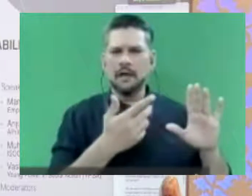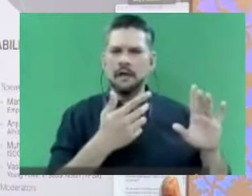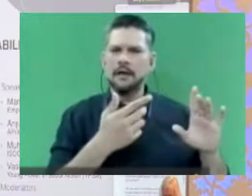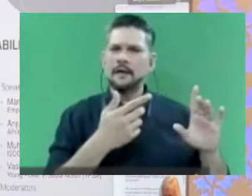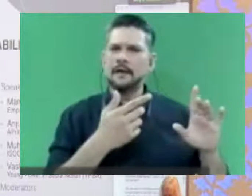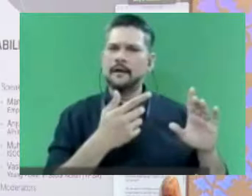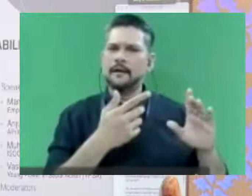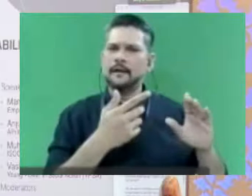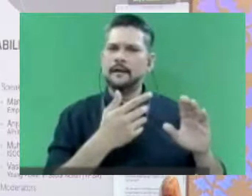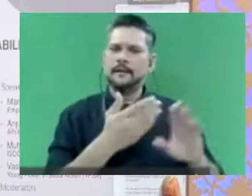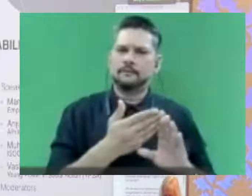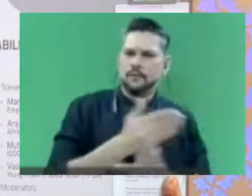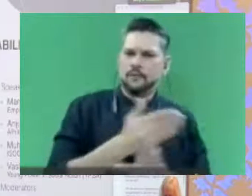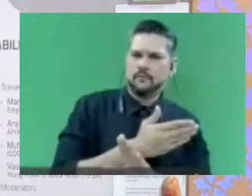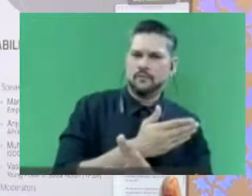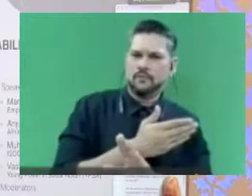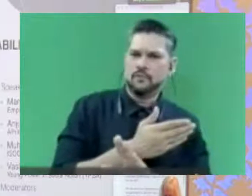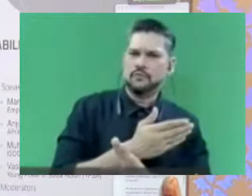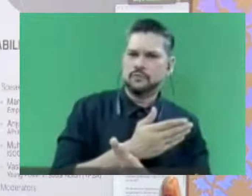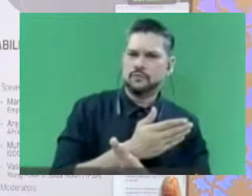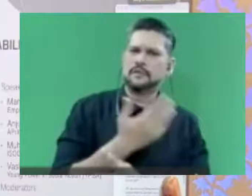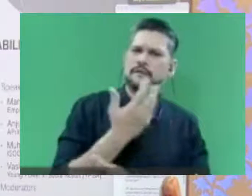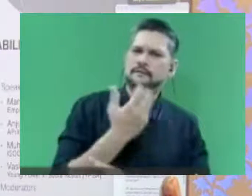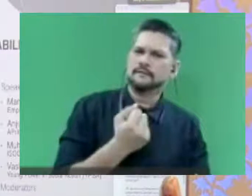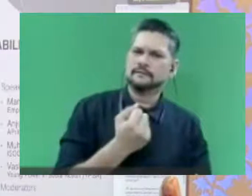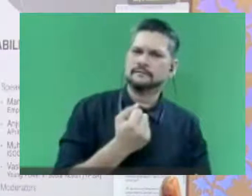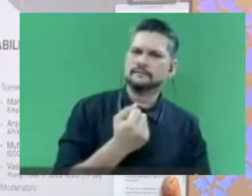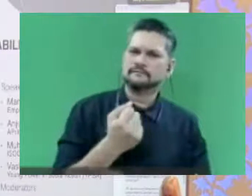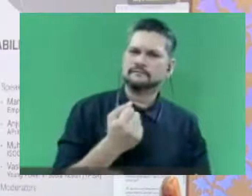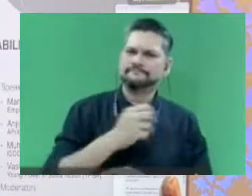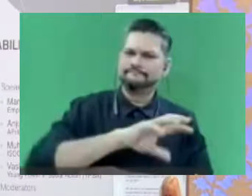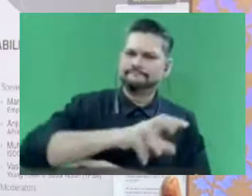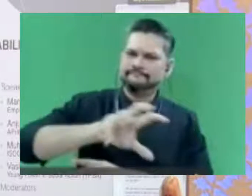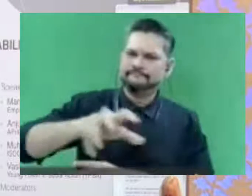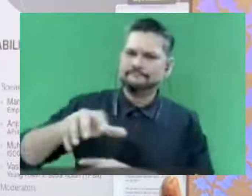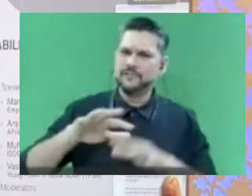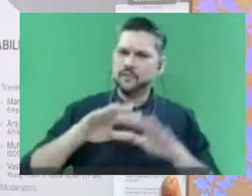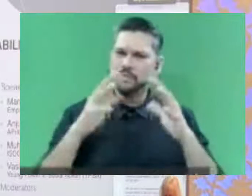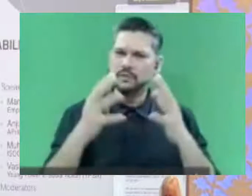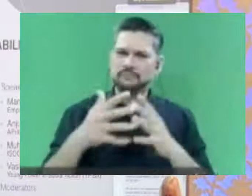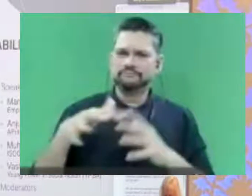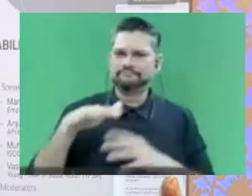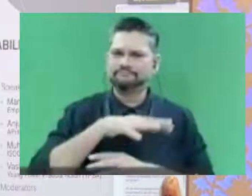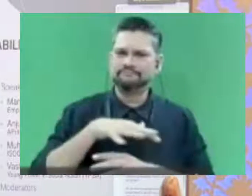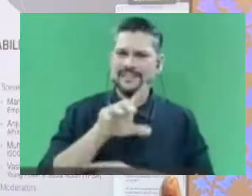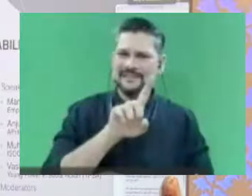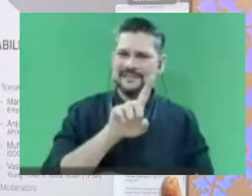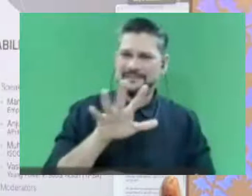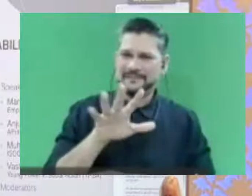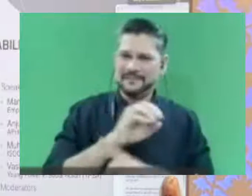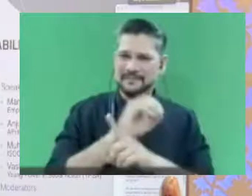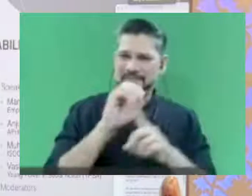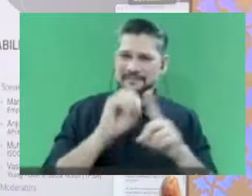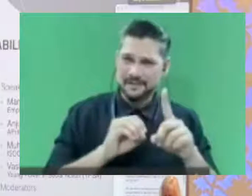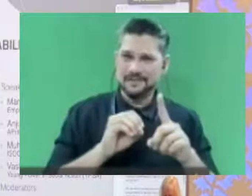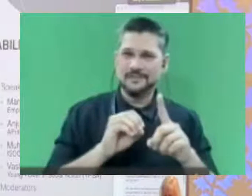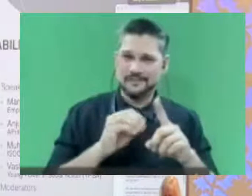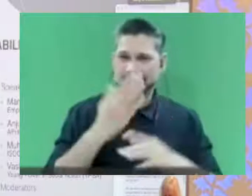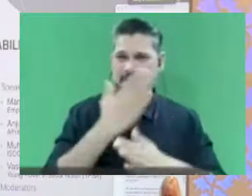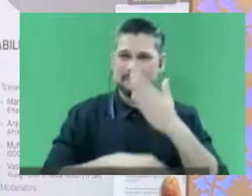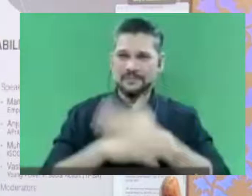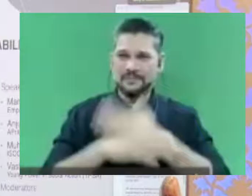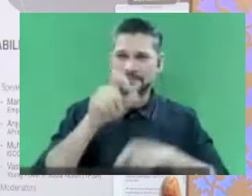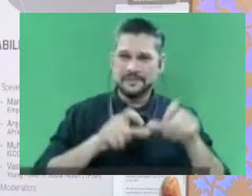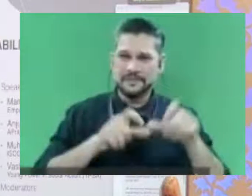there are 15% of persons with disabilities, and this number is not decreasing, it's increasing